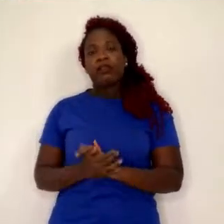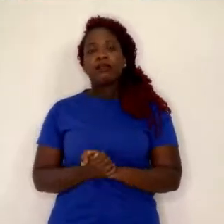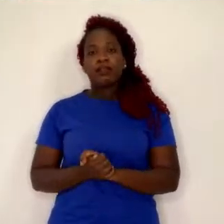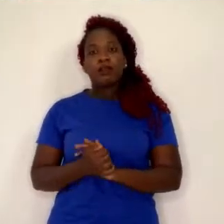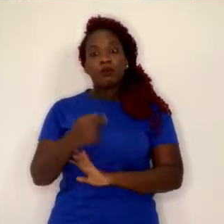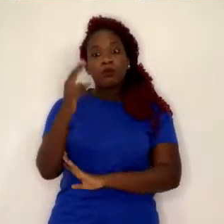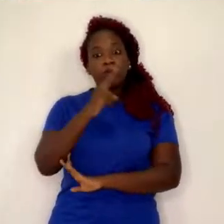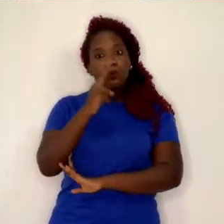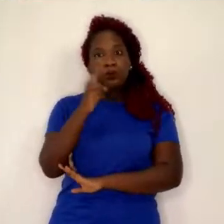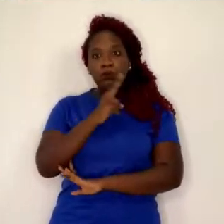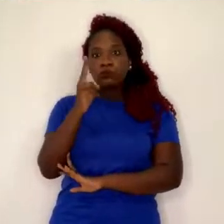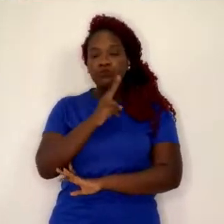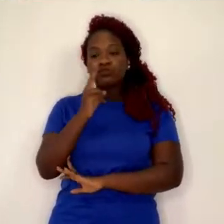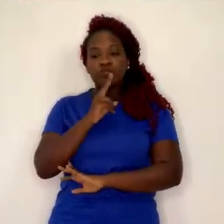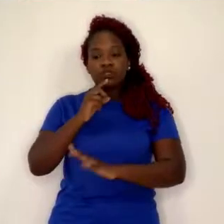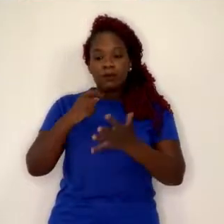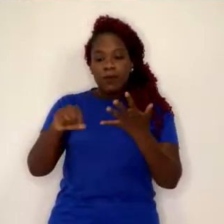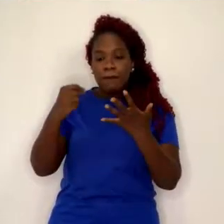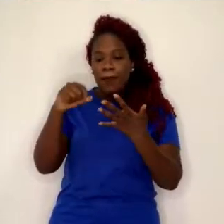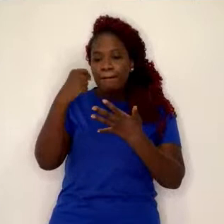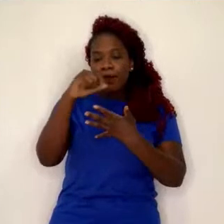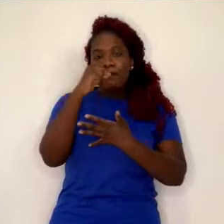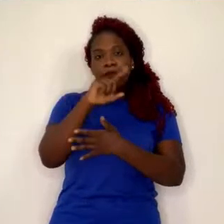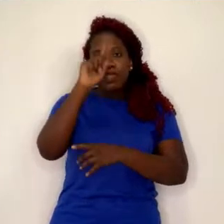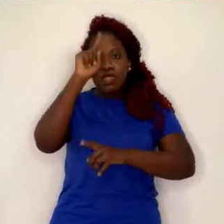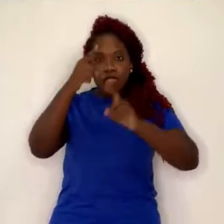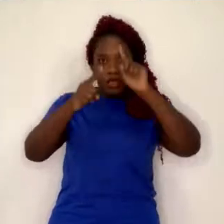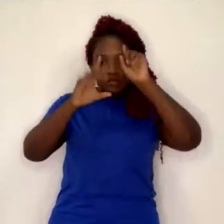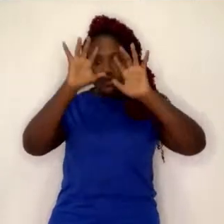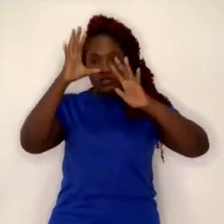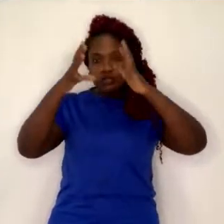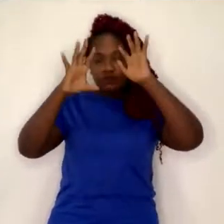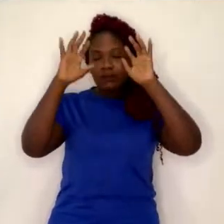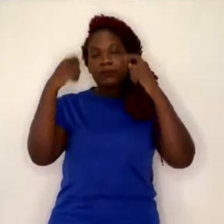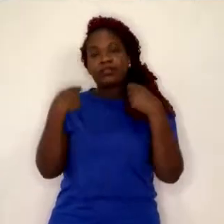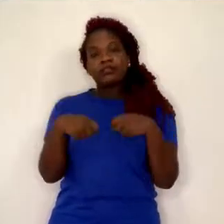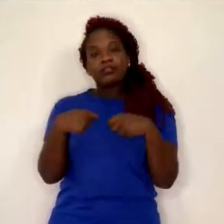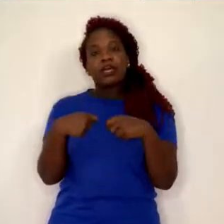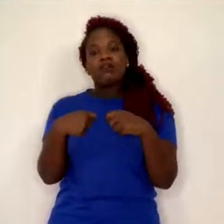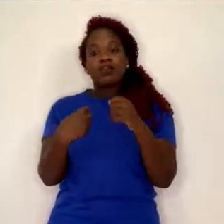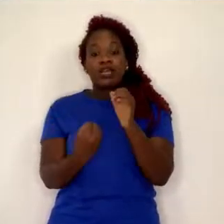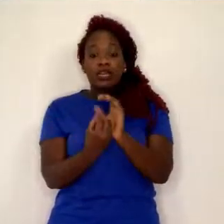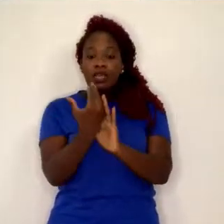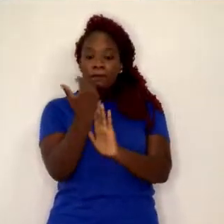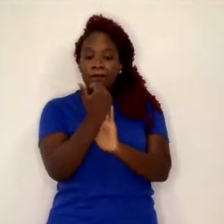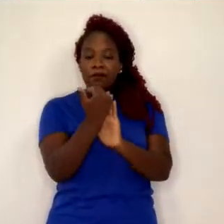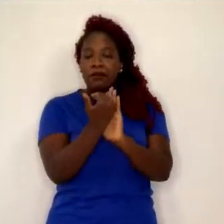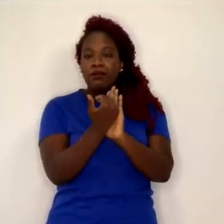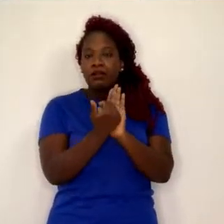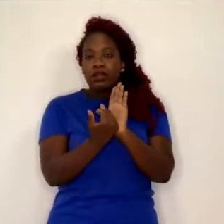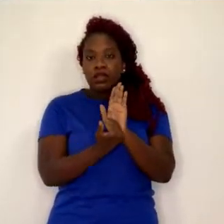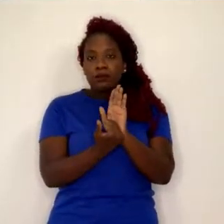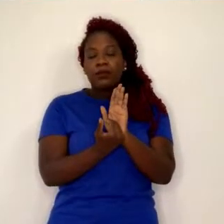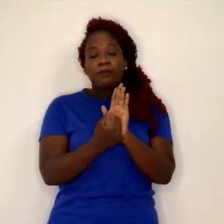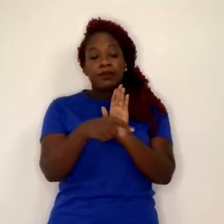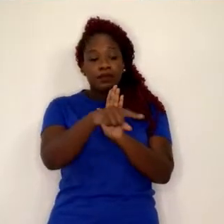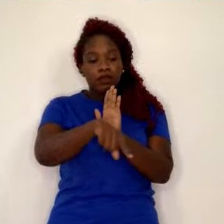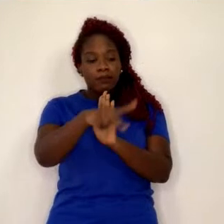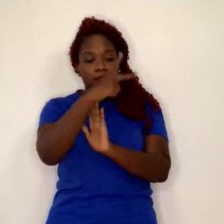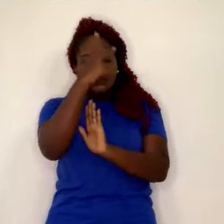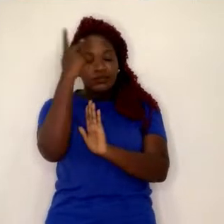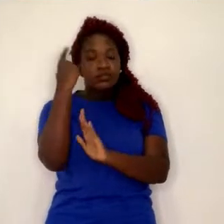republic, and we had urgencies in terms of decisions and programs so that